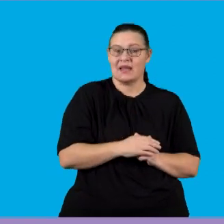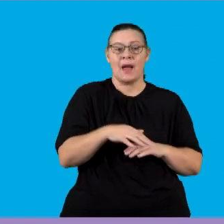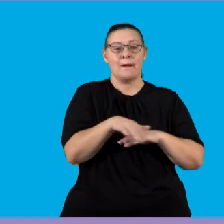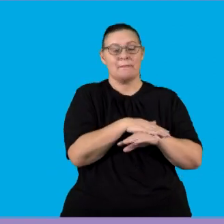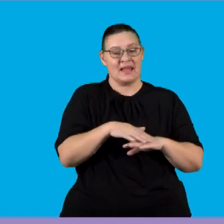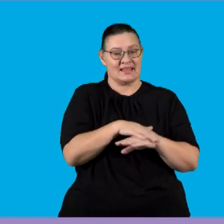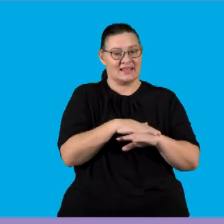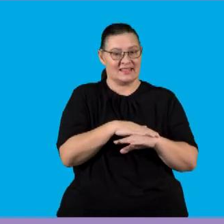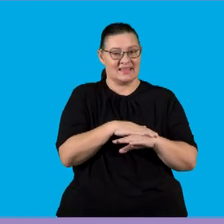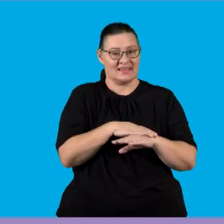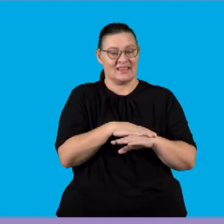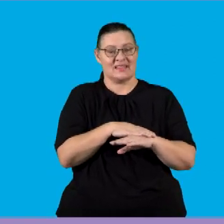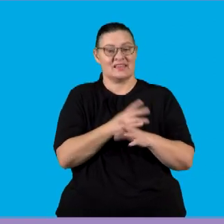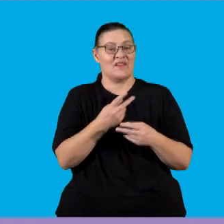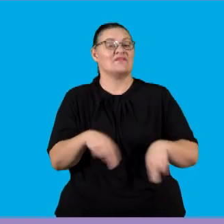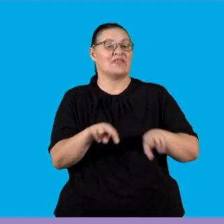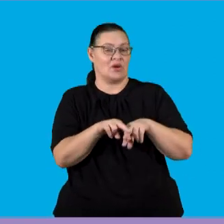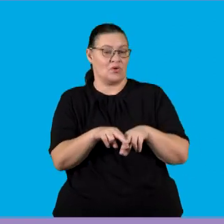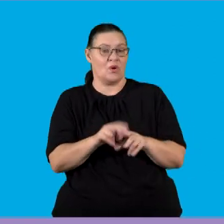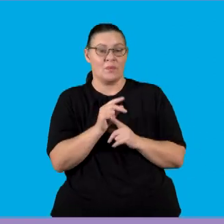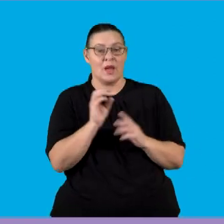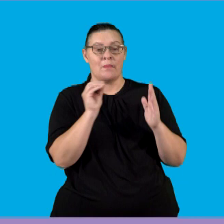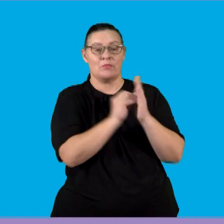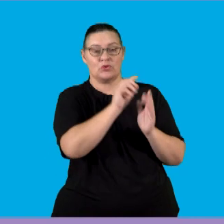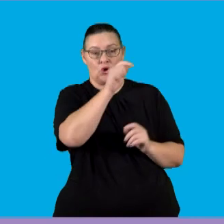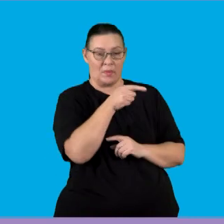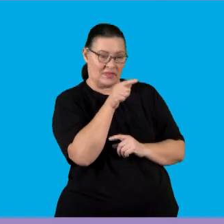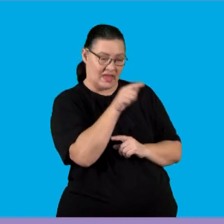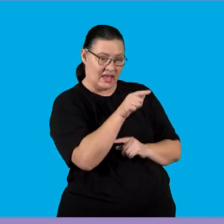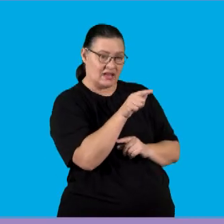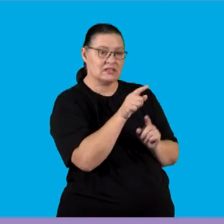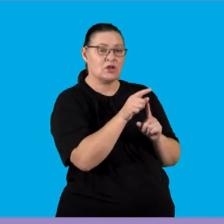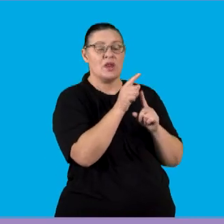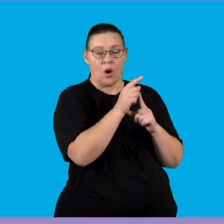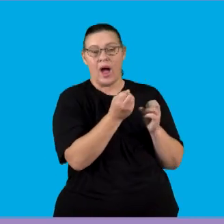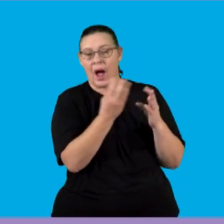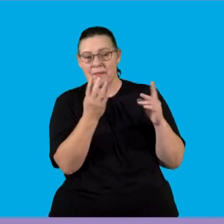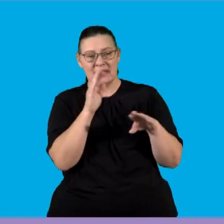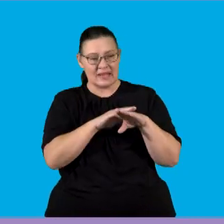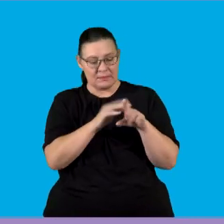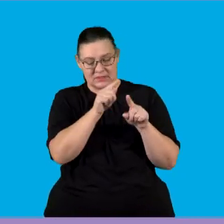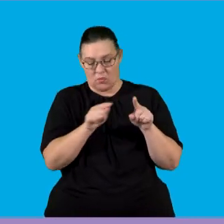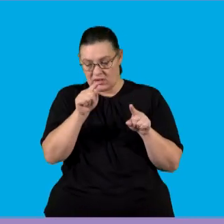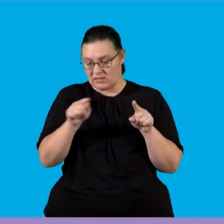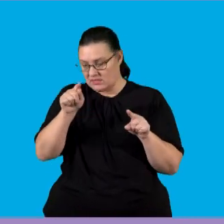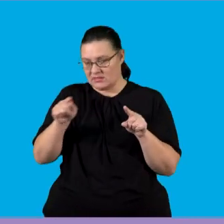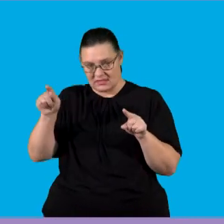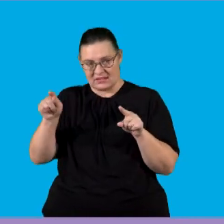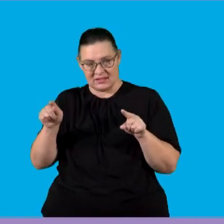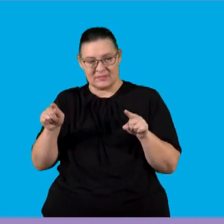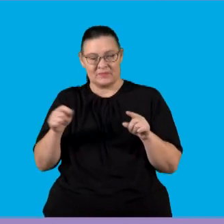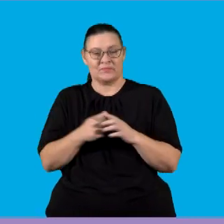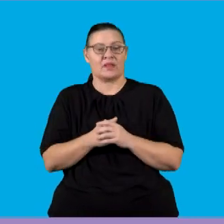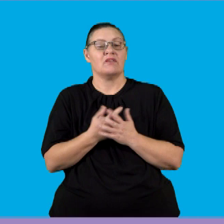those place values. This is where we have placed our comma there. So we are going to look how many times this number